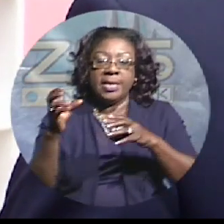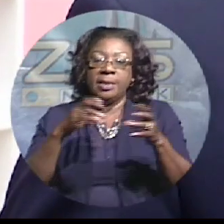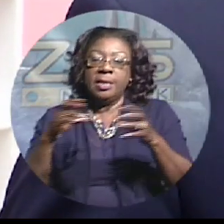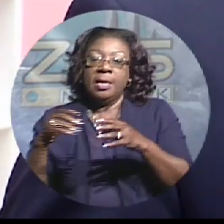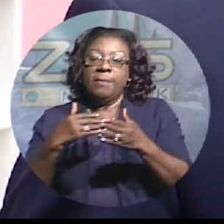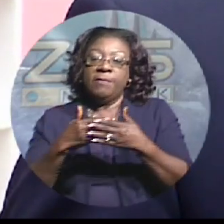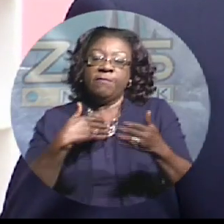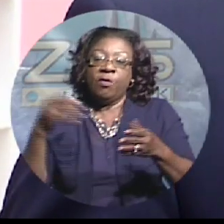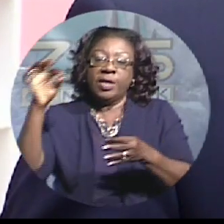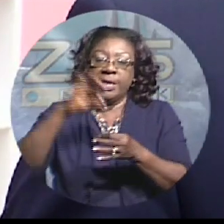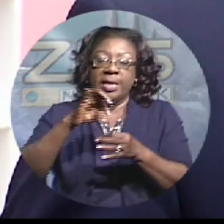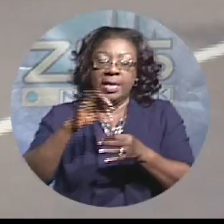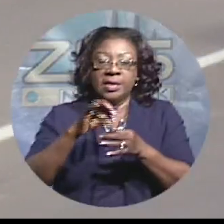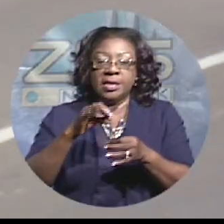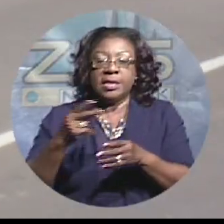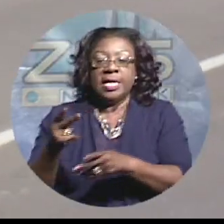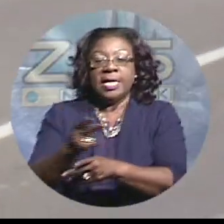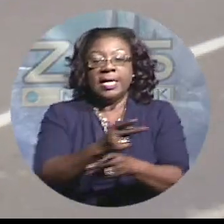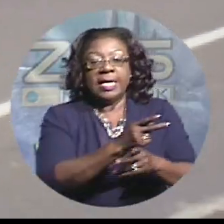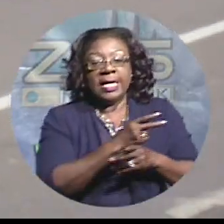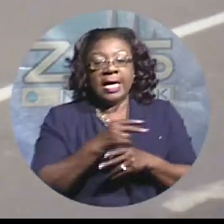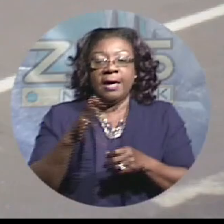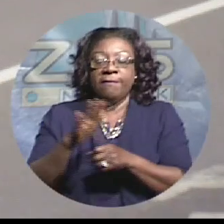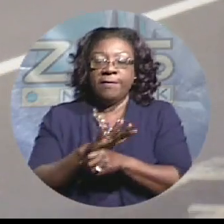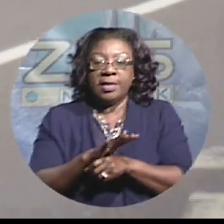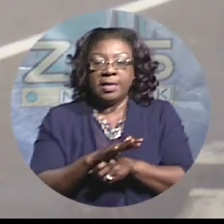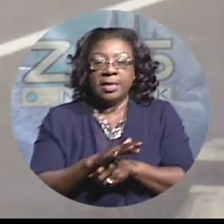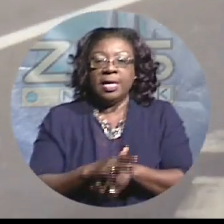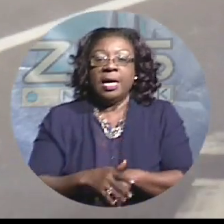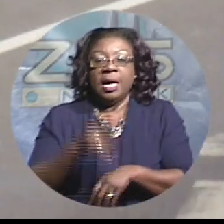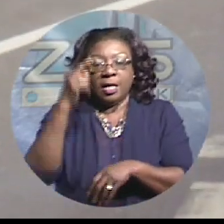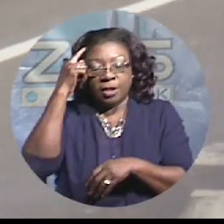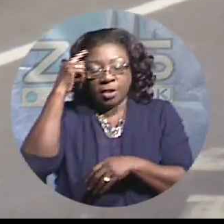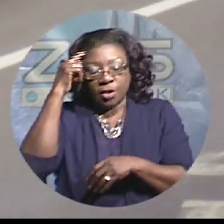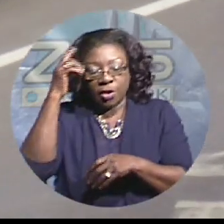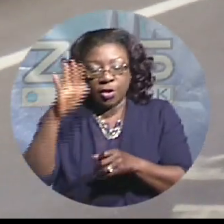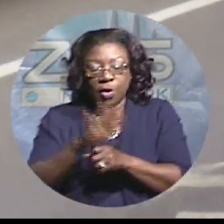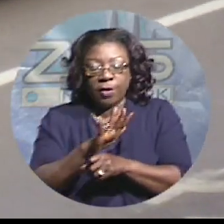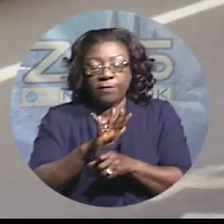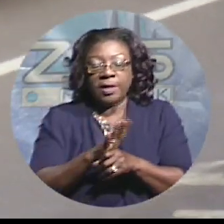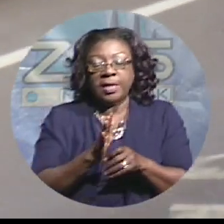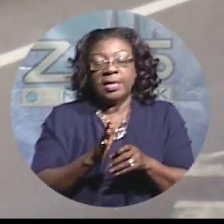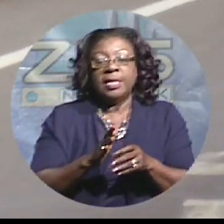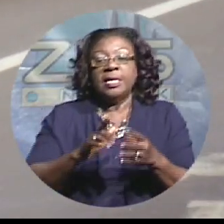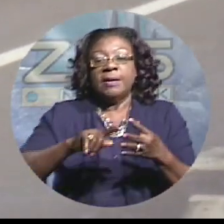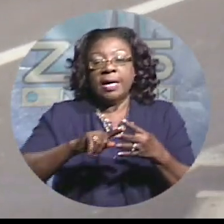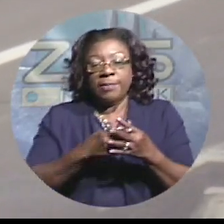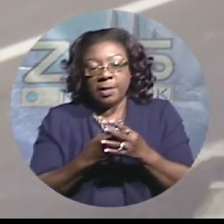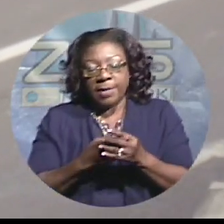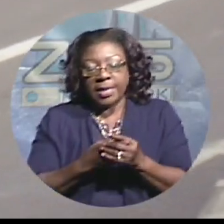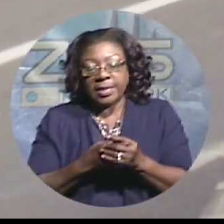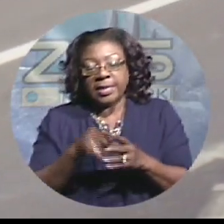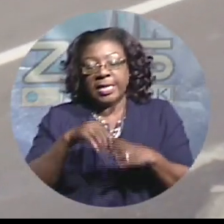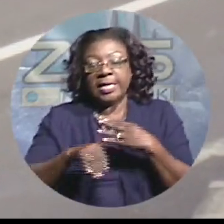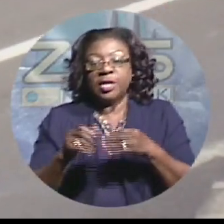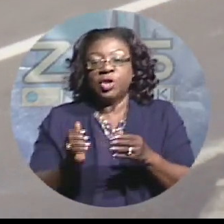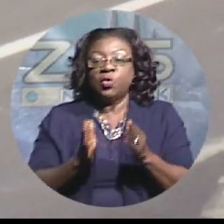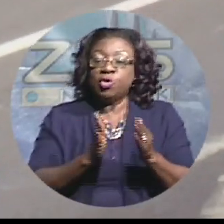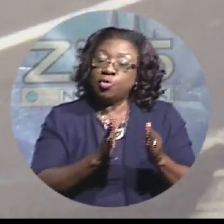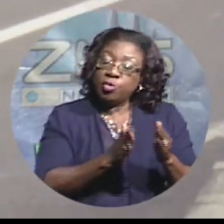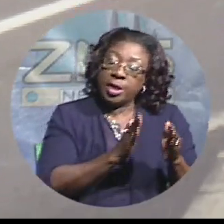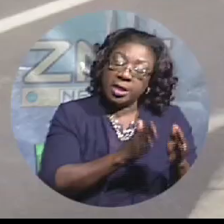are carefully, right, and methodically implemented into